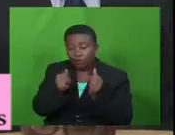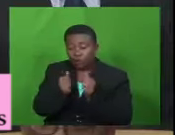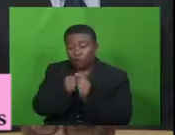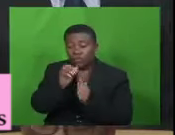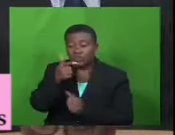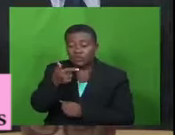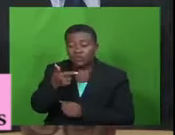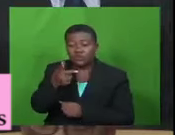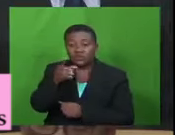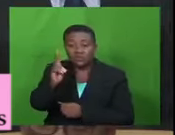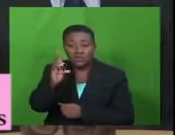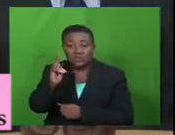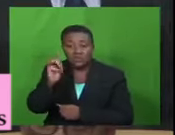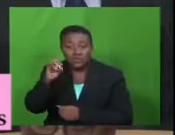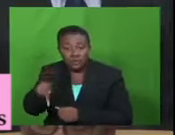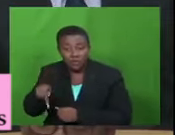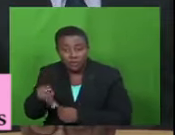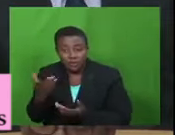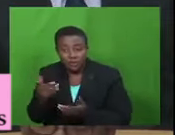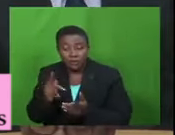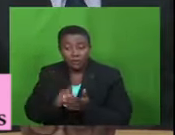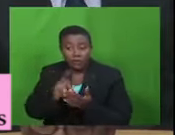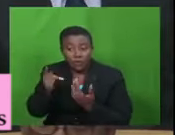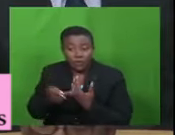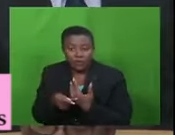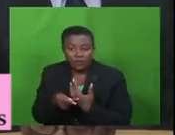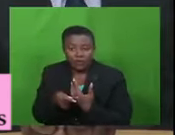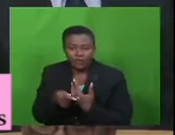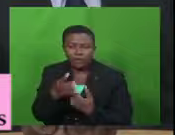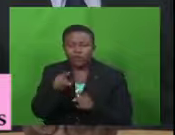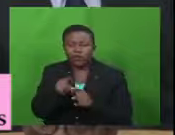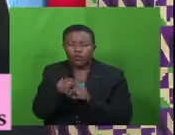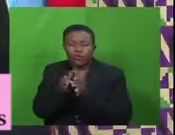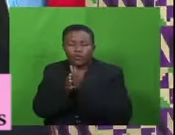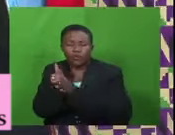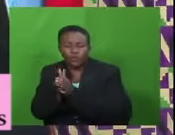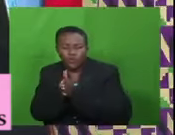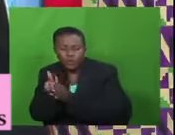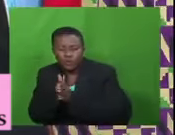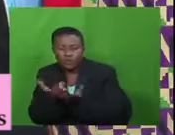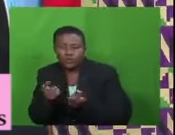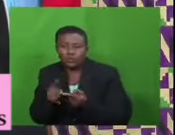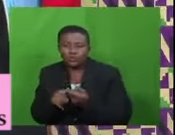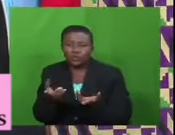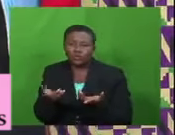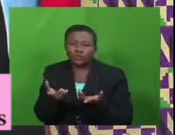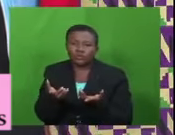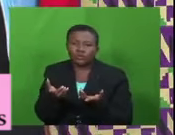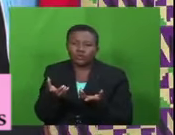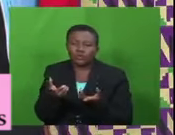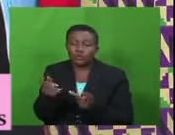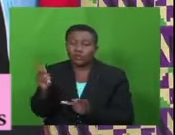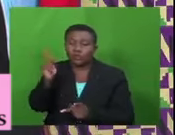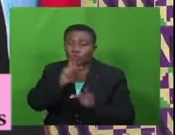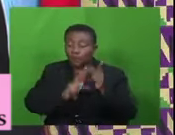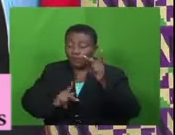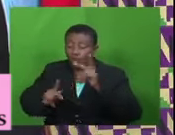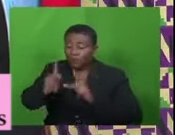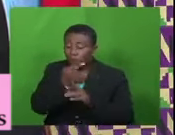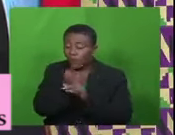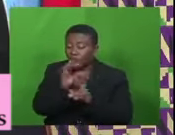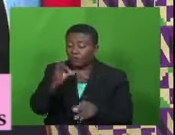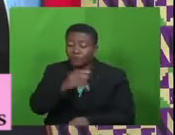Common Framework. I want to express our appreciation to members of the Paris Club and to the People's Republic of